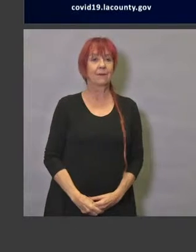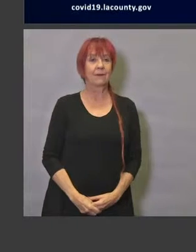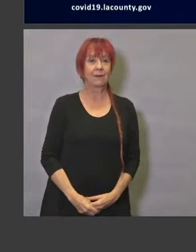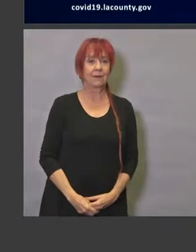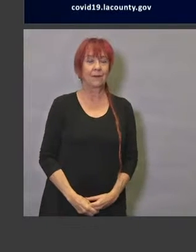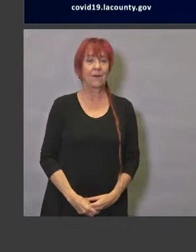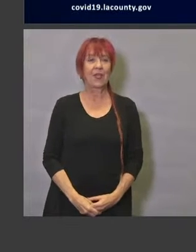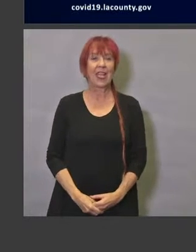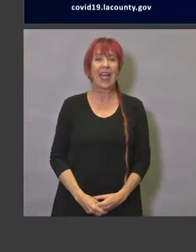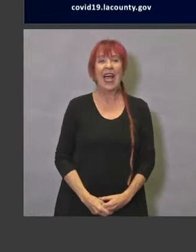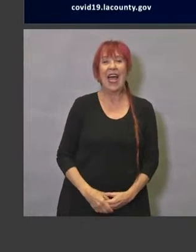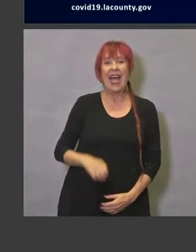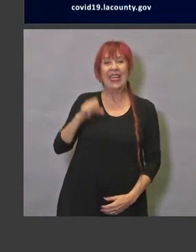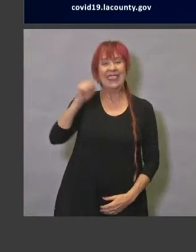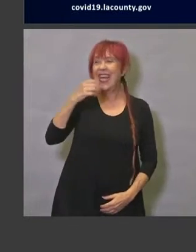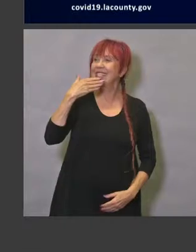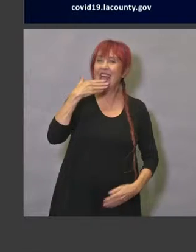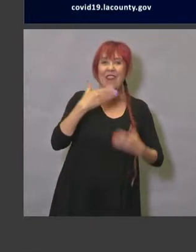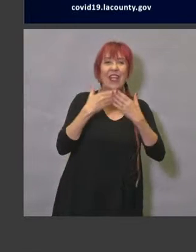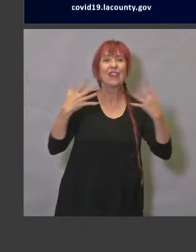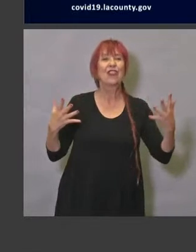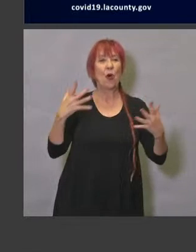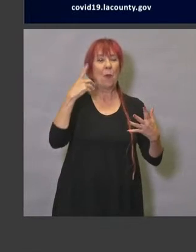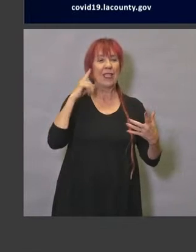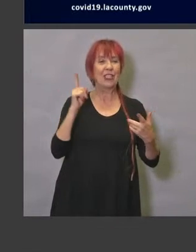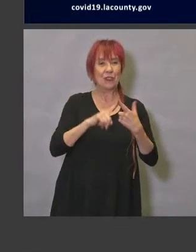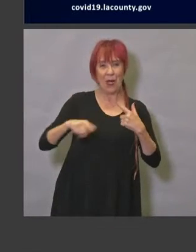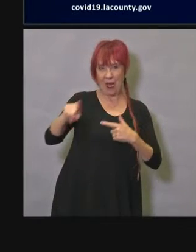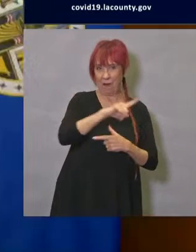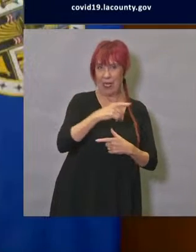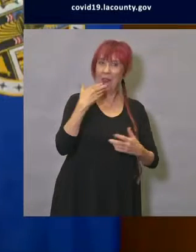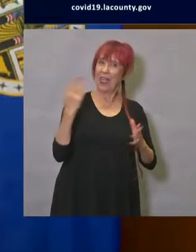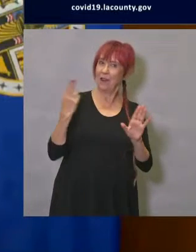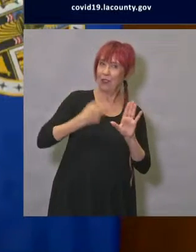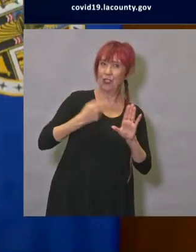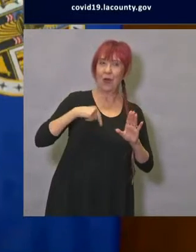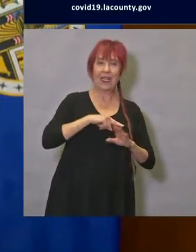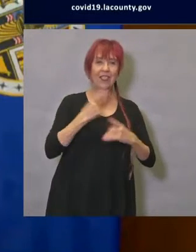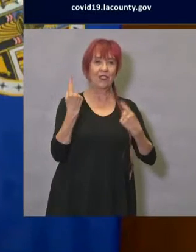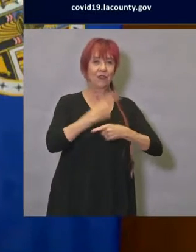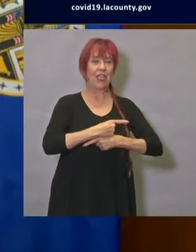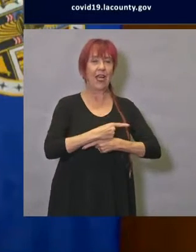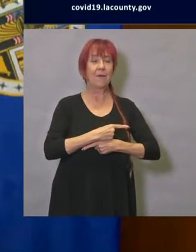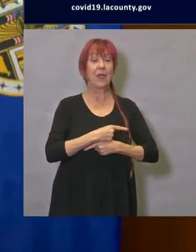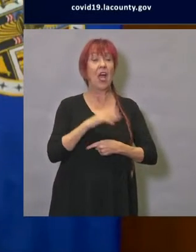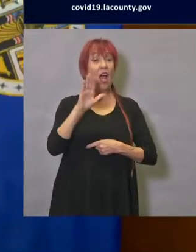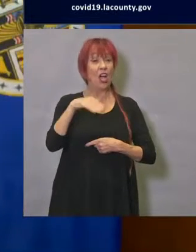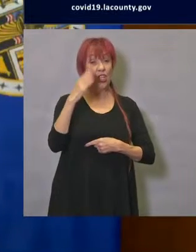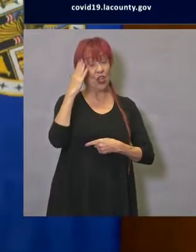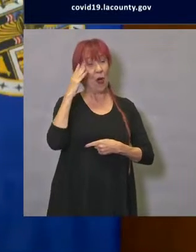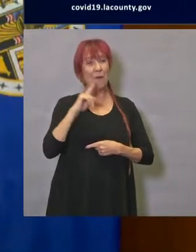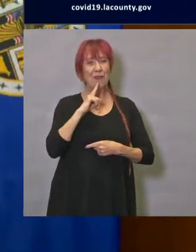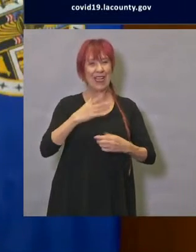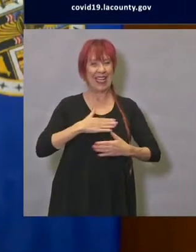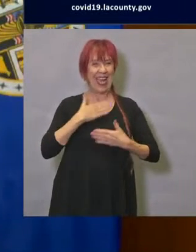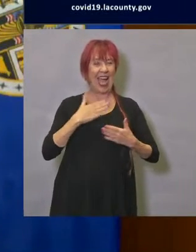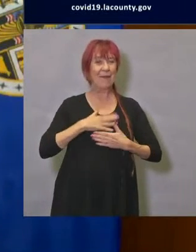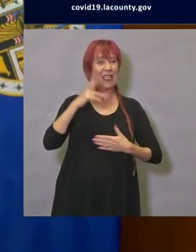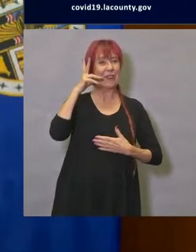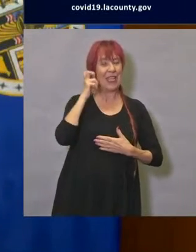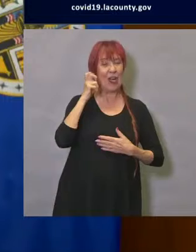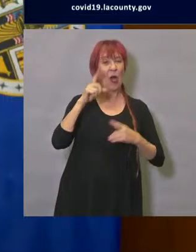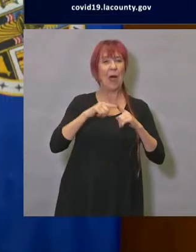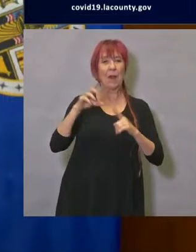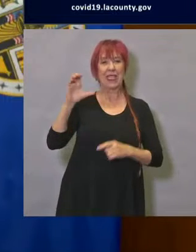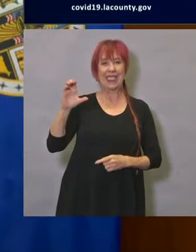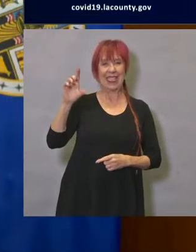Yes, thank you so much. Good afternoon to everyone, and thank you all for joining us today. I'm really happy to hear about the